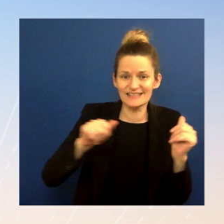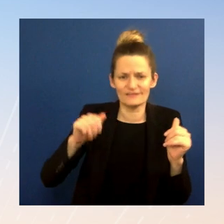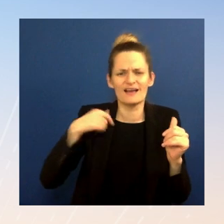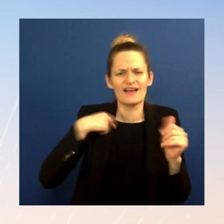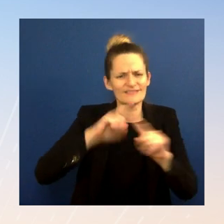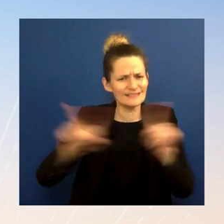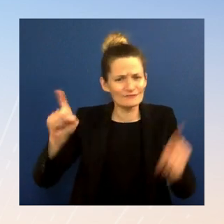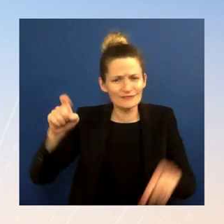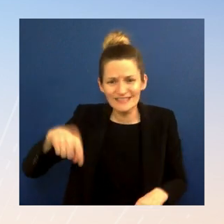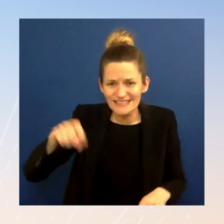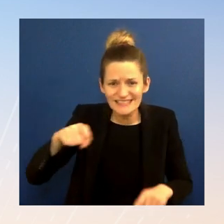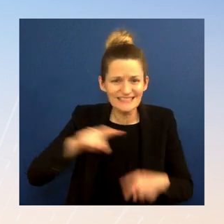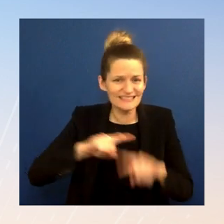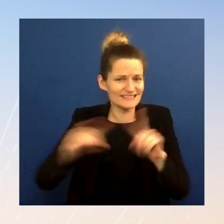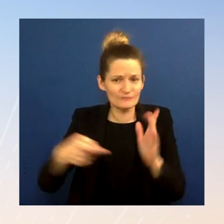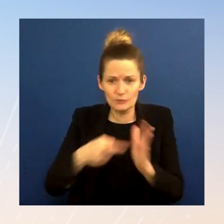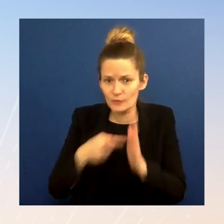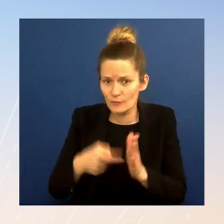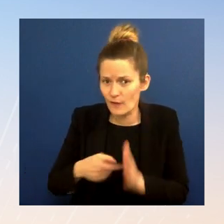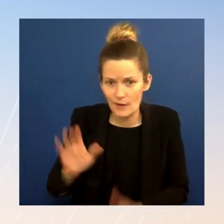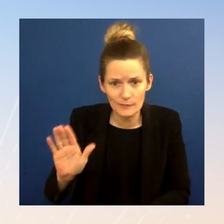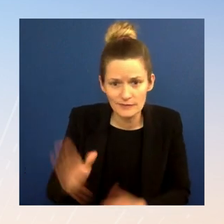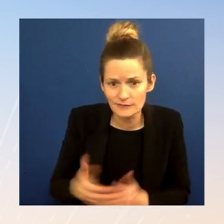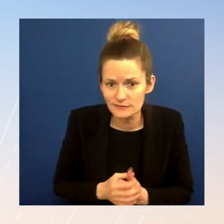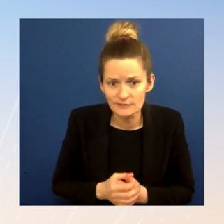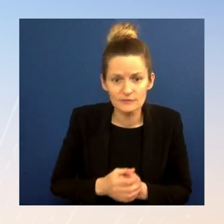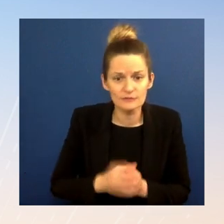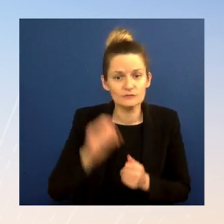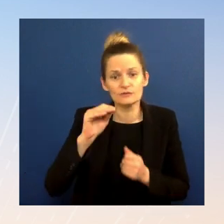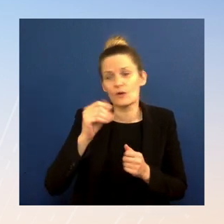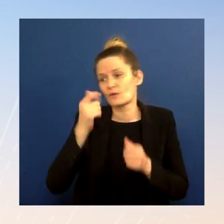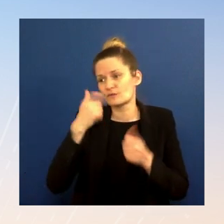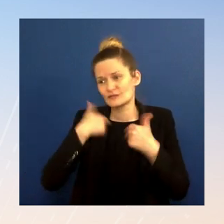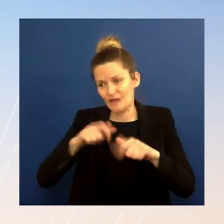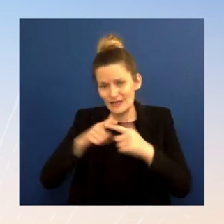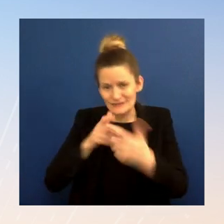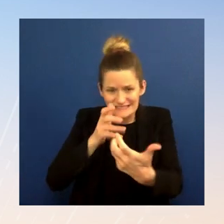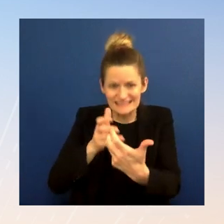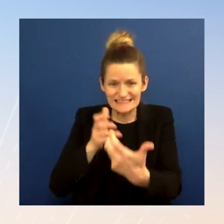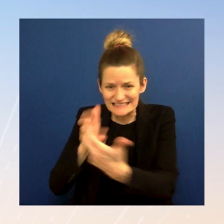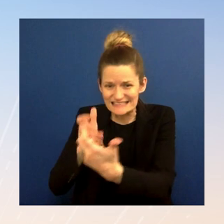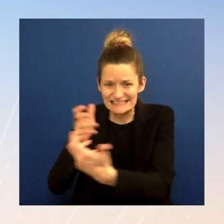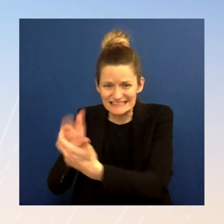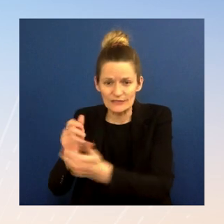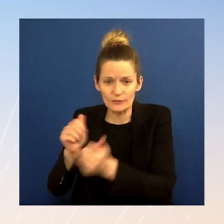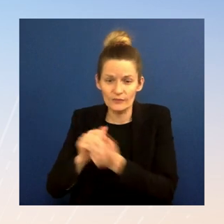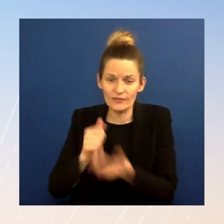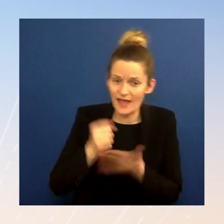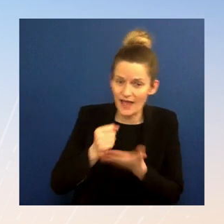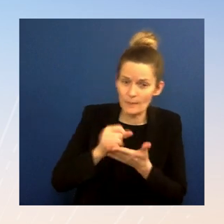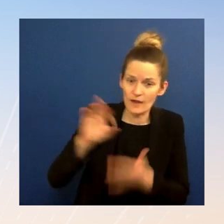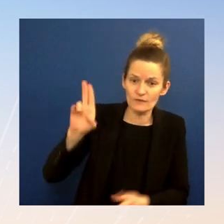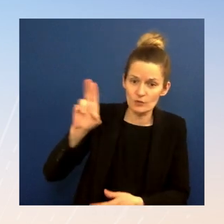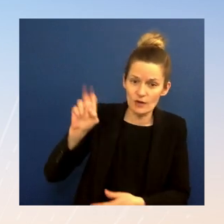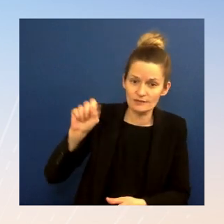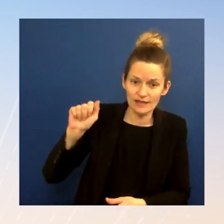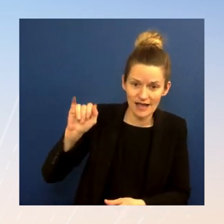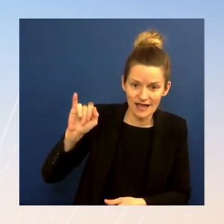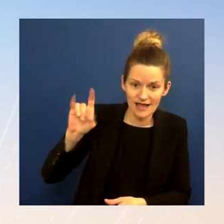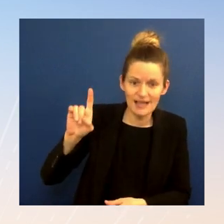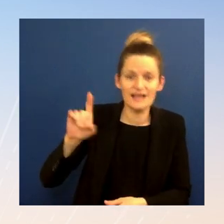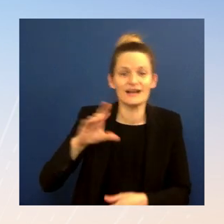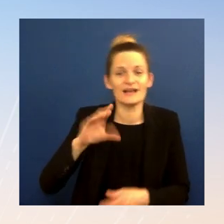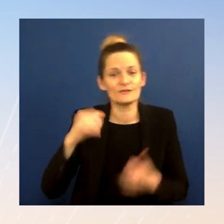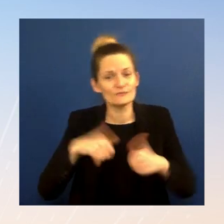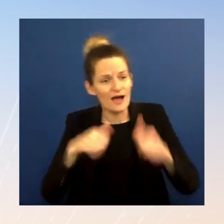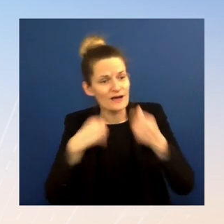from USAID or from our refugee and migration programming and funding to meet what the needs are in that conflict.